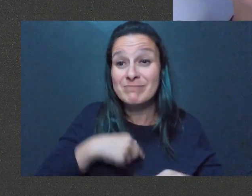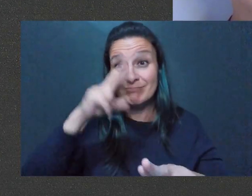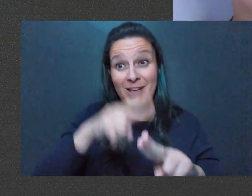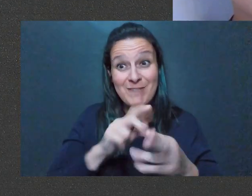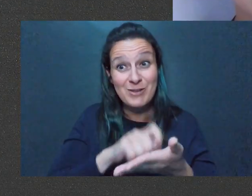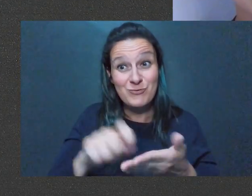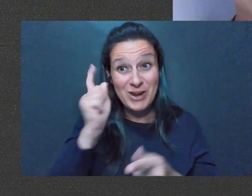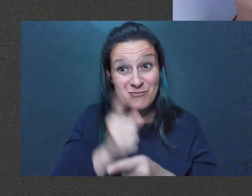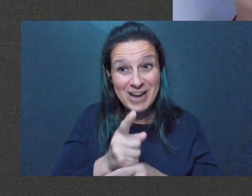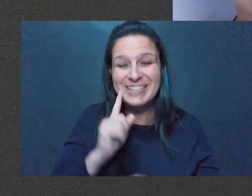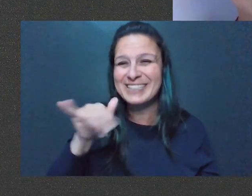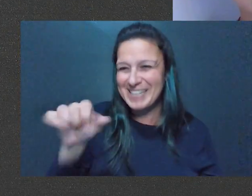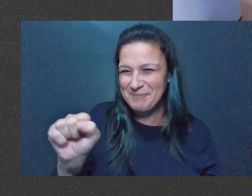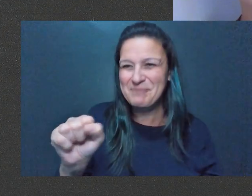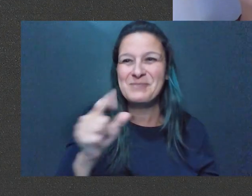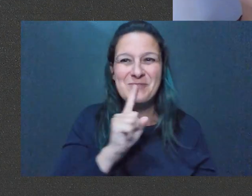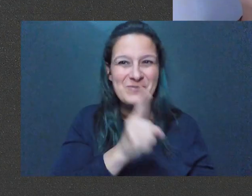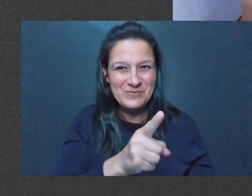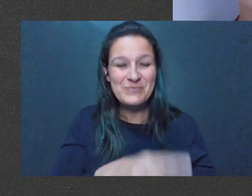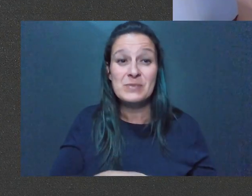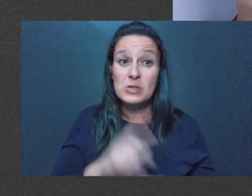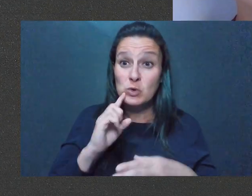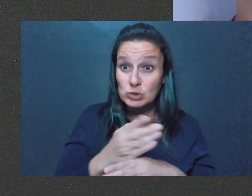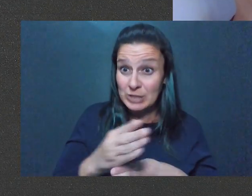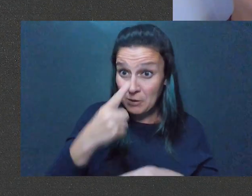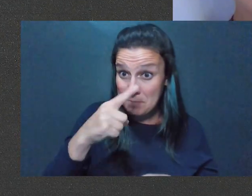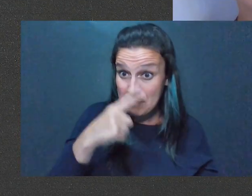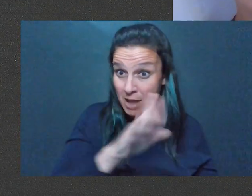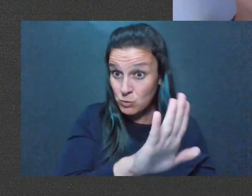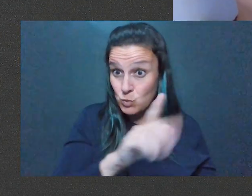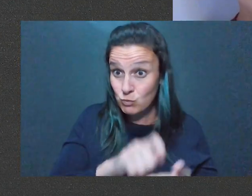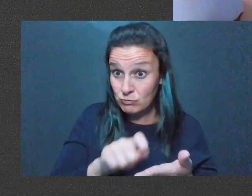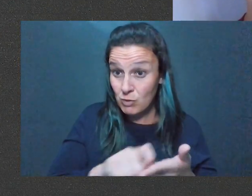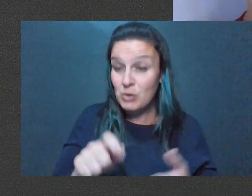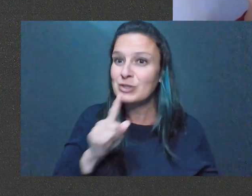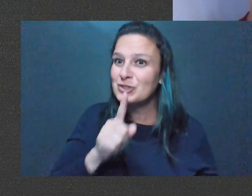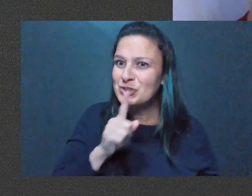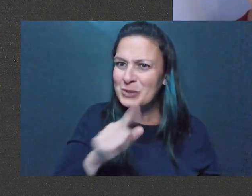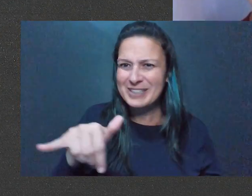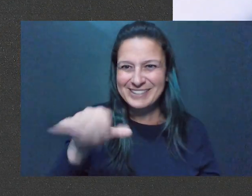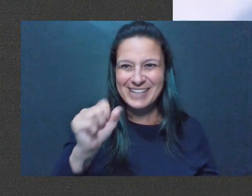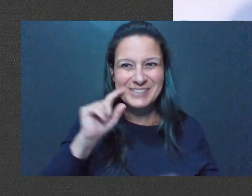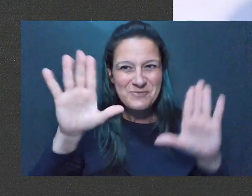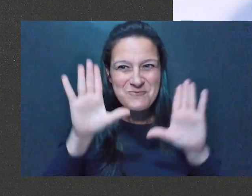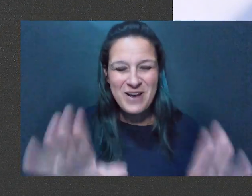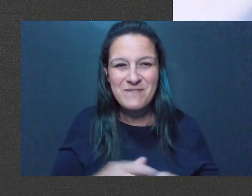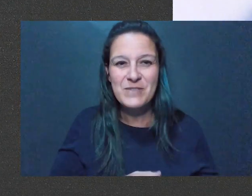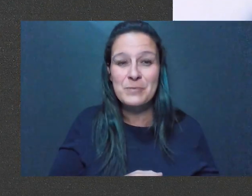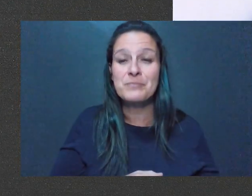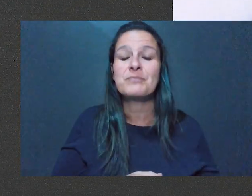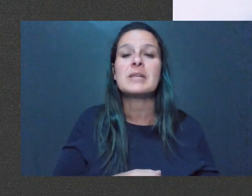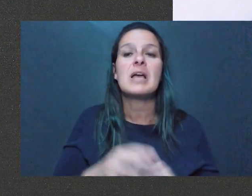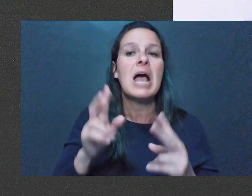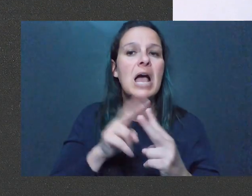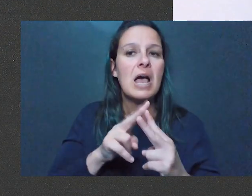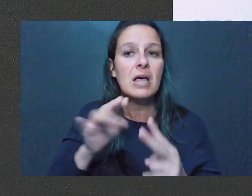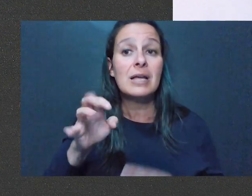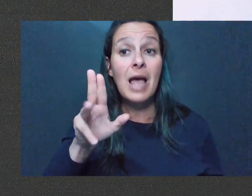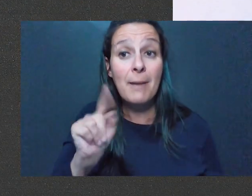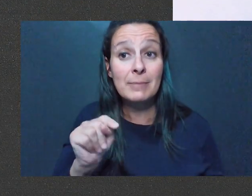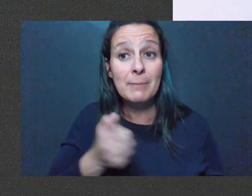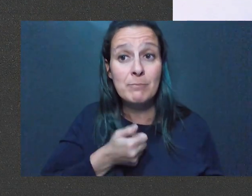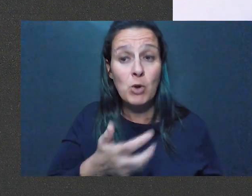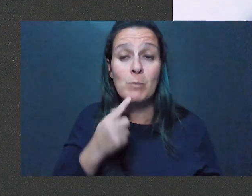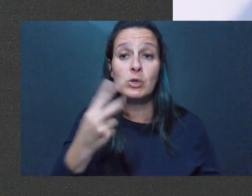write. Yep. They sure are. Would you share a couple with our friends at home that you wrote? Uh-huh. Super. This is a couplet poem, 2